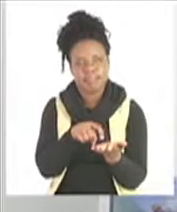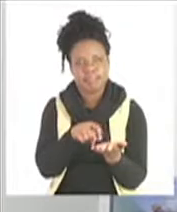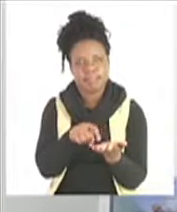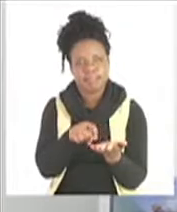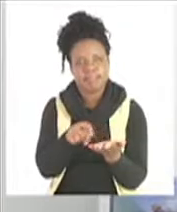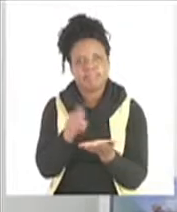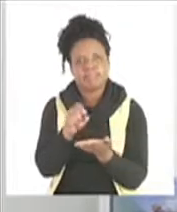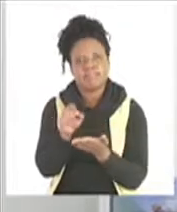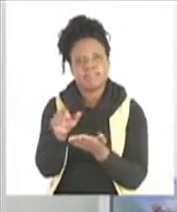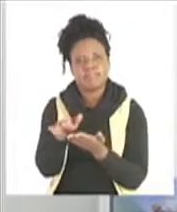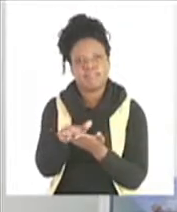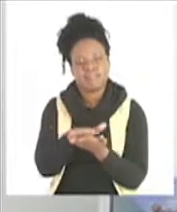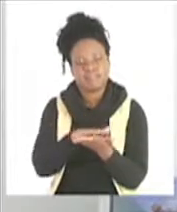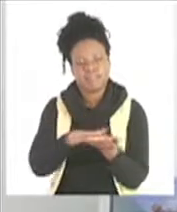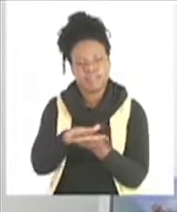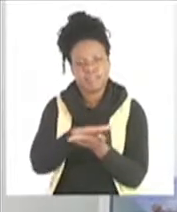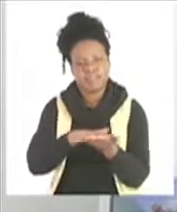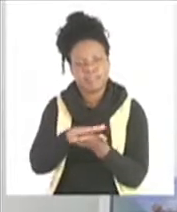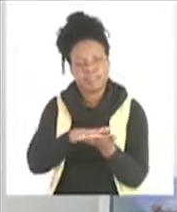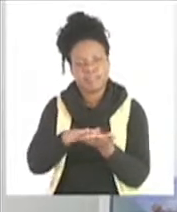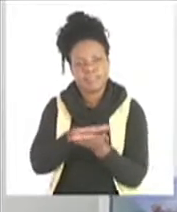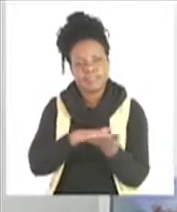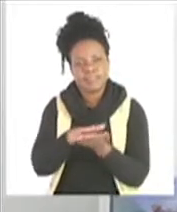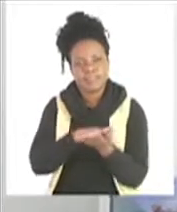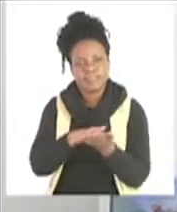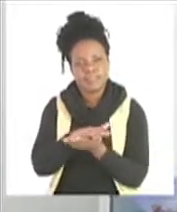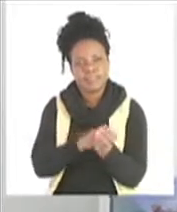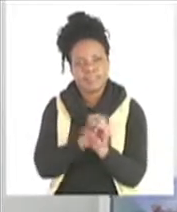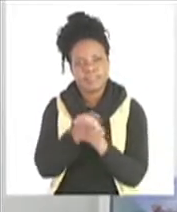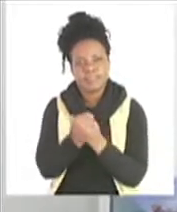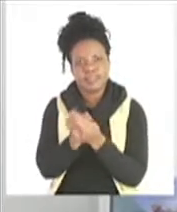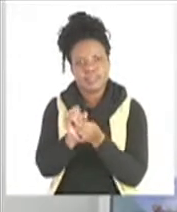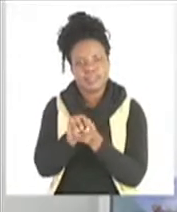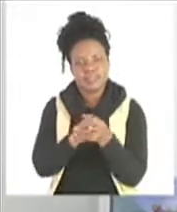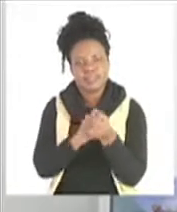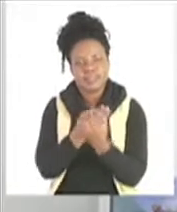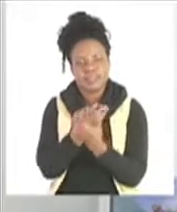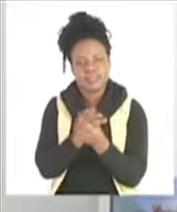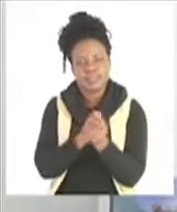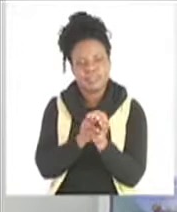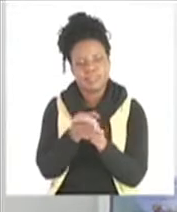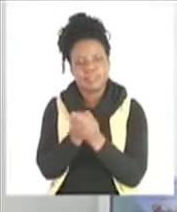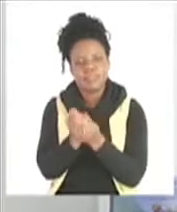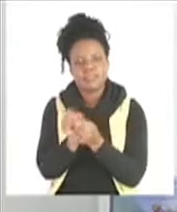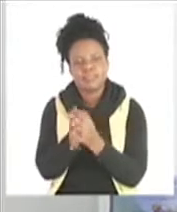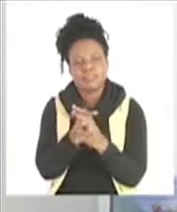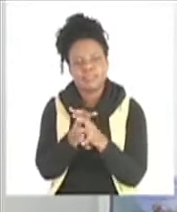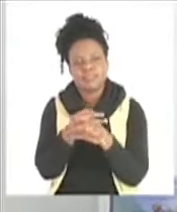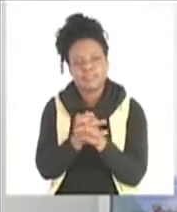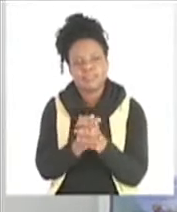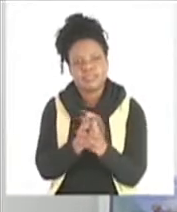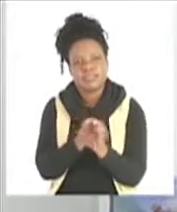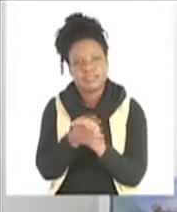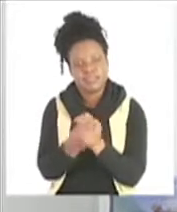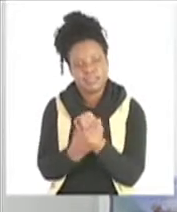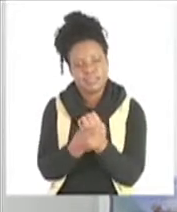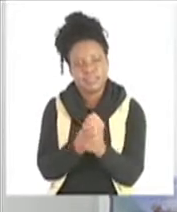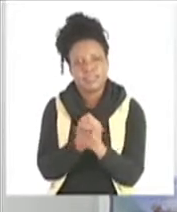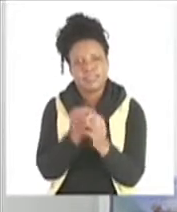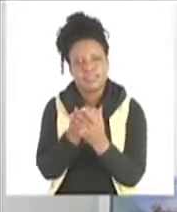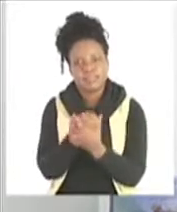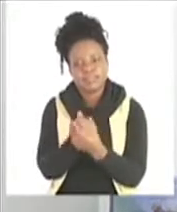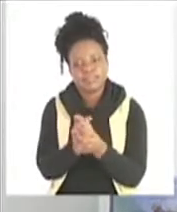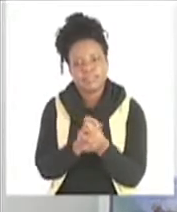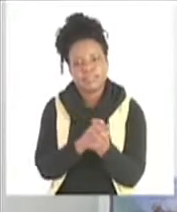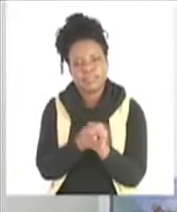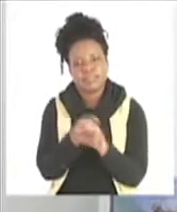We sanitize our hands. We rub it in